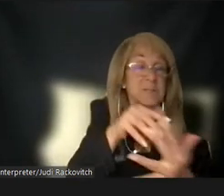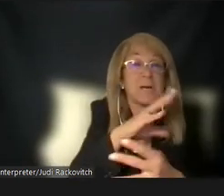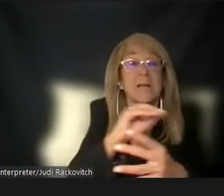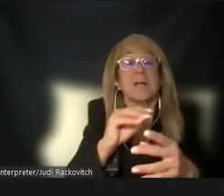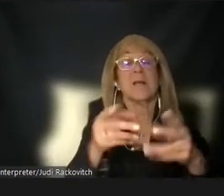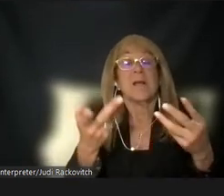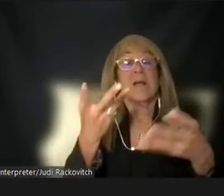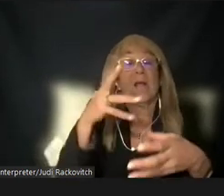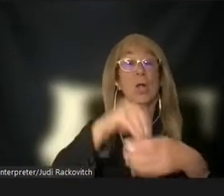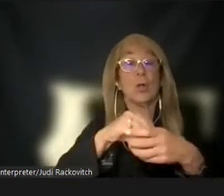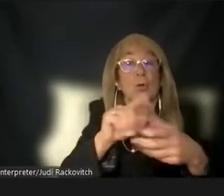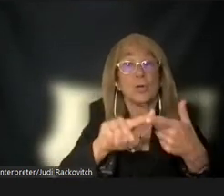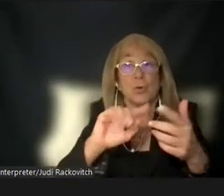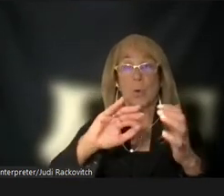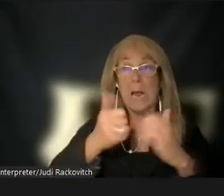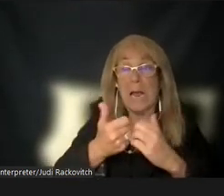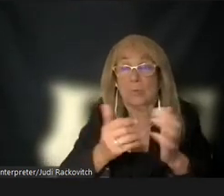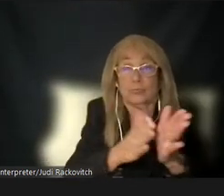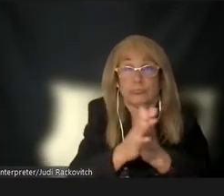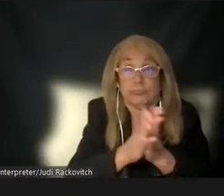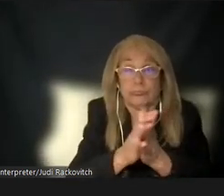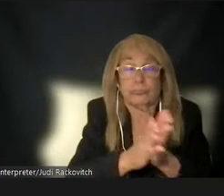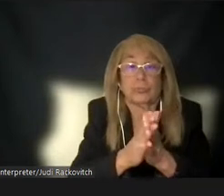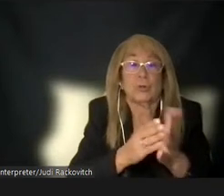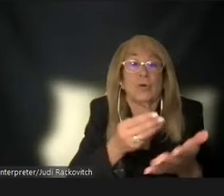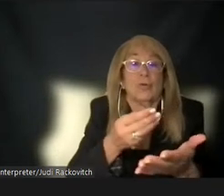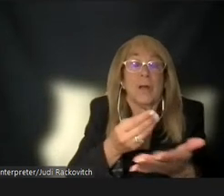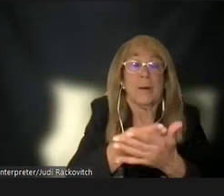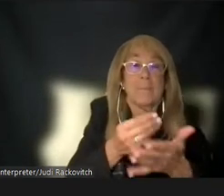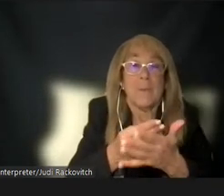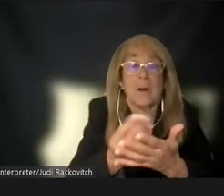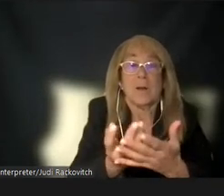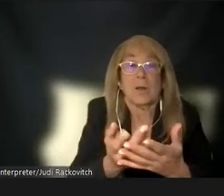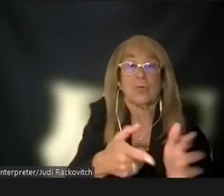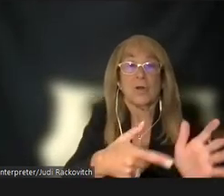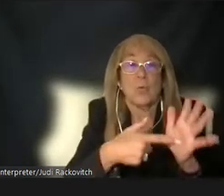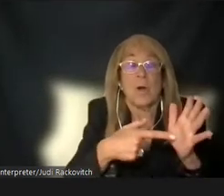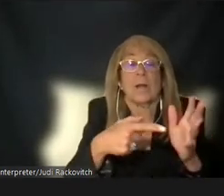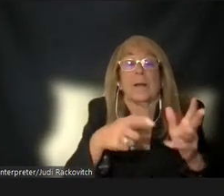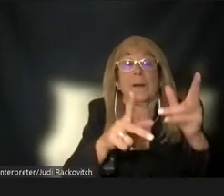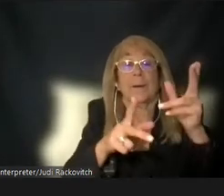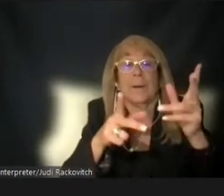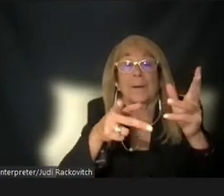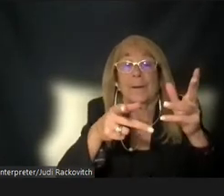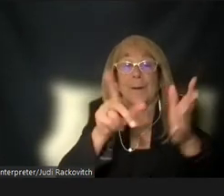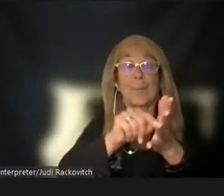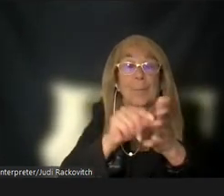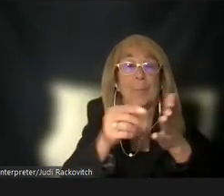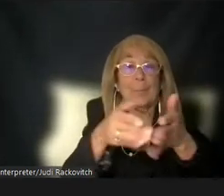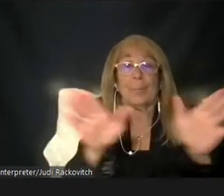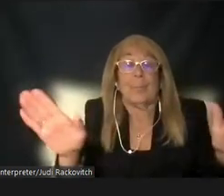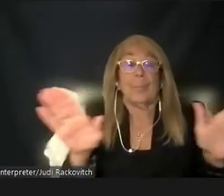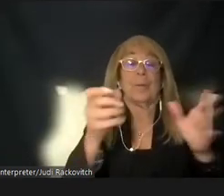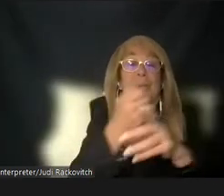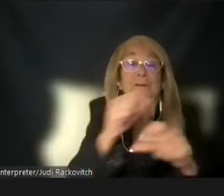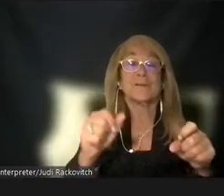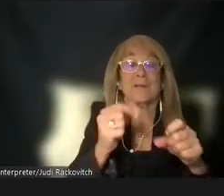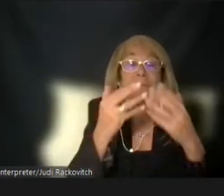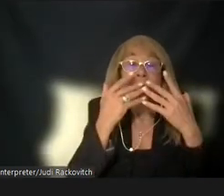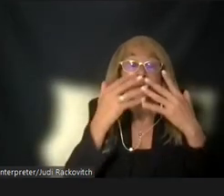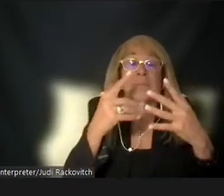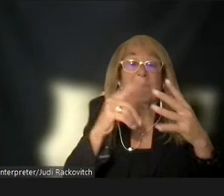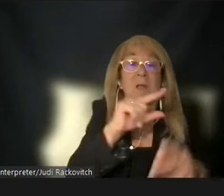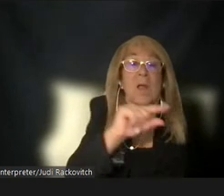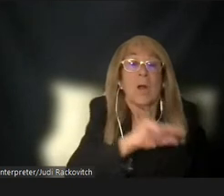revenue required, the impact on traffic patterns and volumes, public safety, air quality, among others. With respect to the toll, the